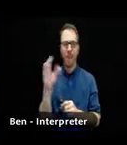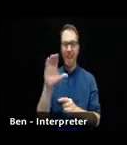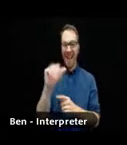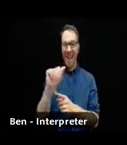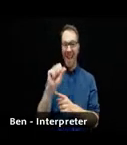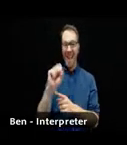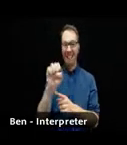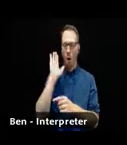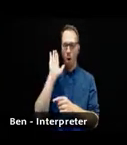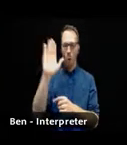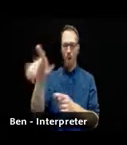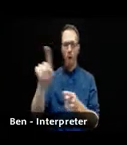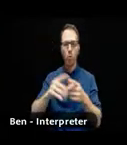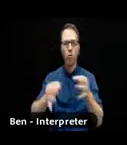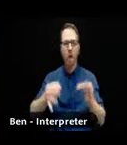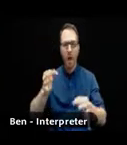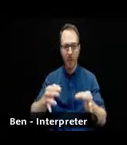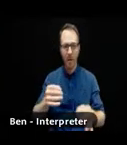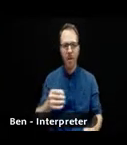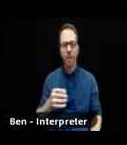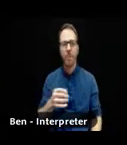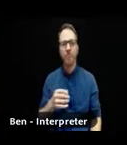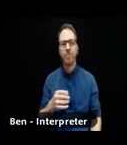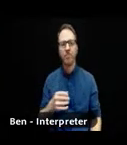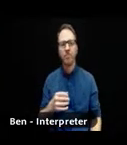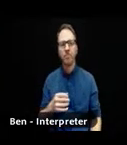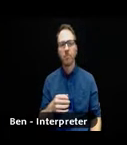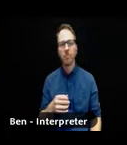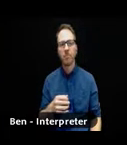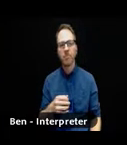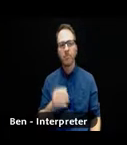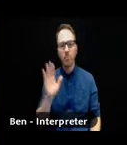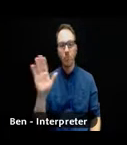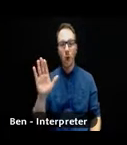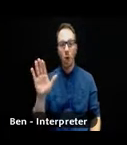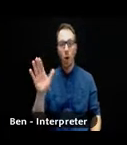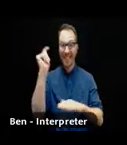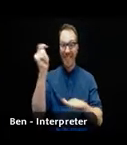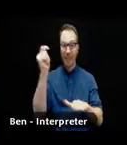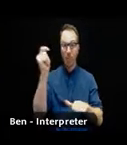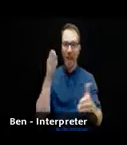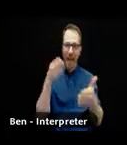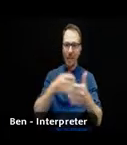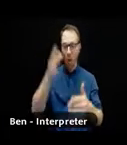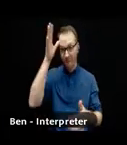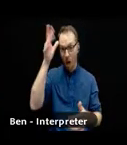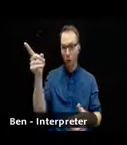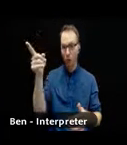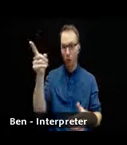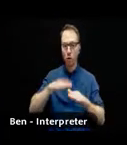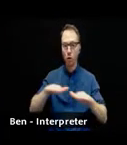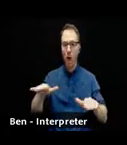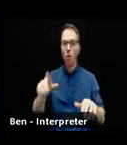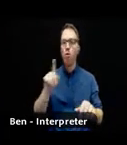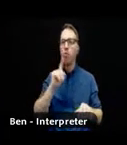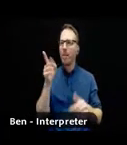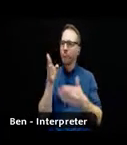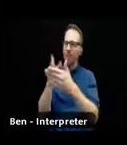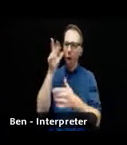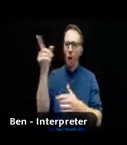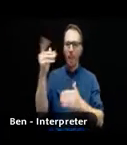all the way to trial. And their testimony against their father as a child was really